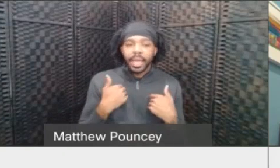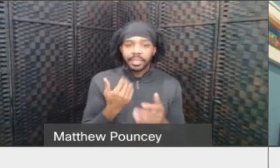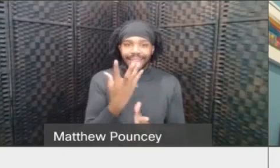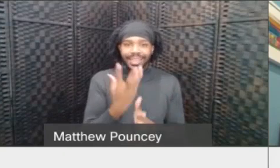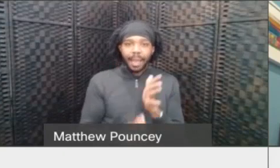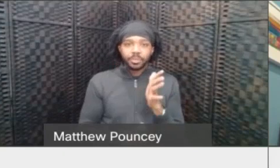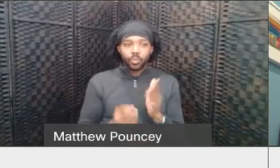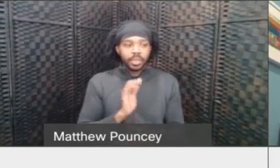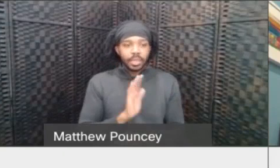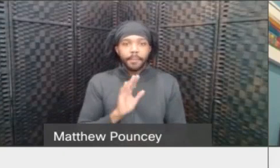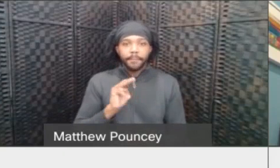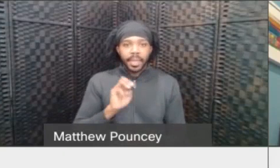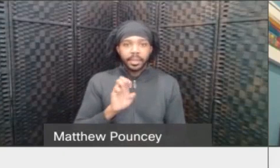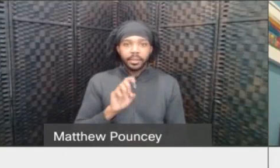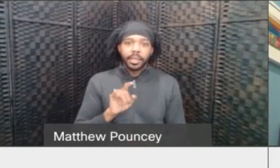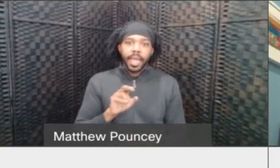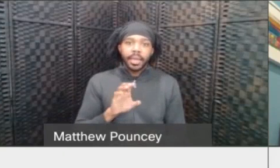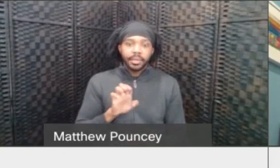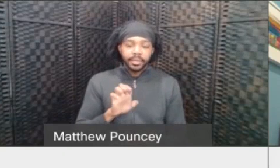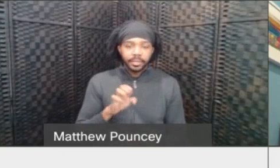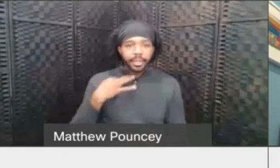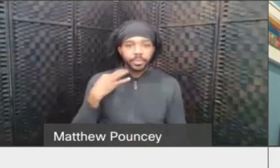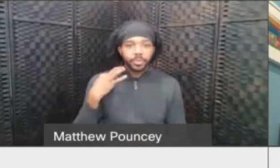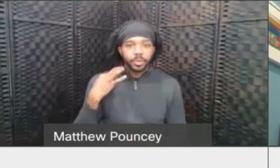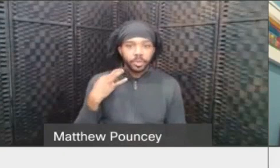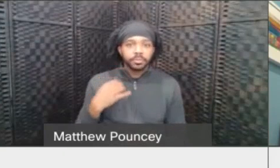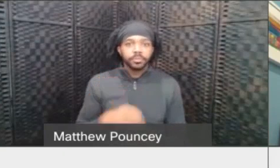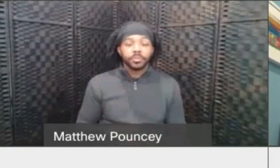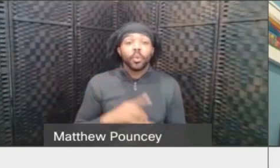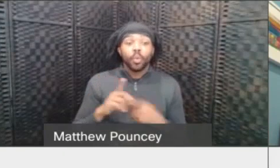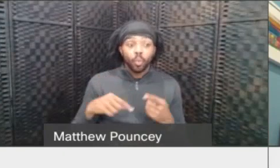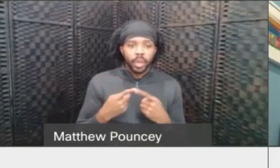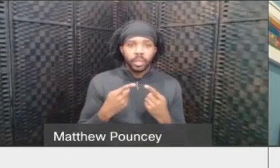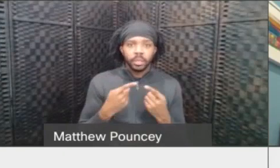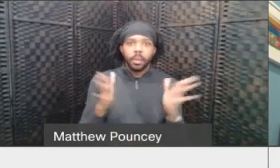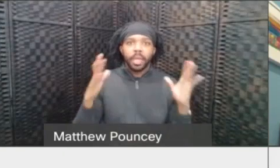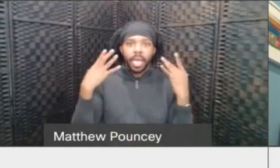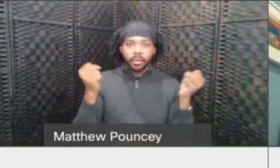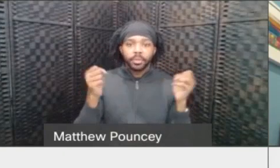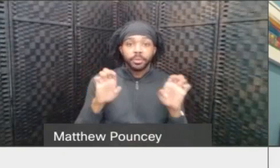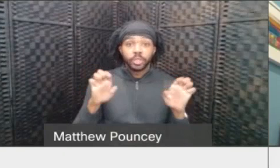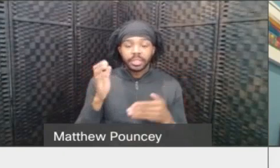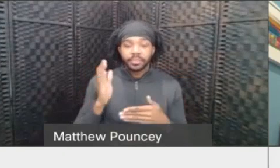their Medicaid eligibility at the end of the public health emergency.